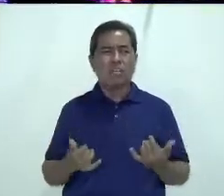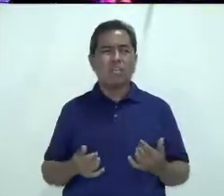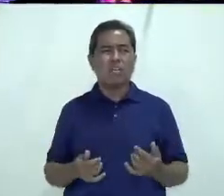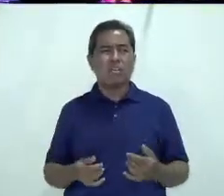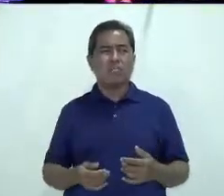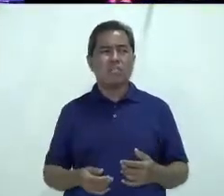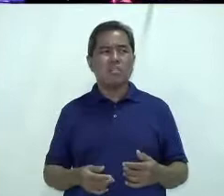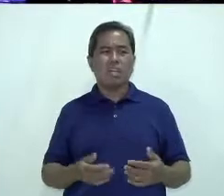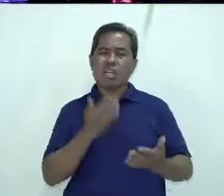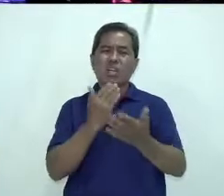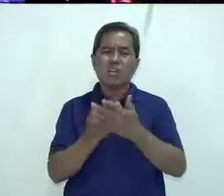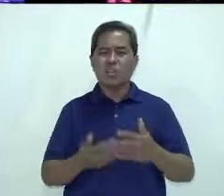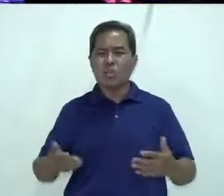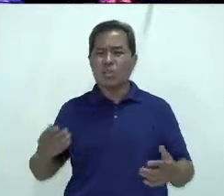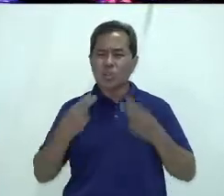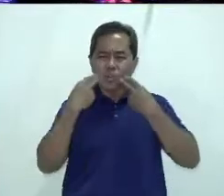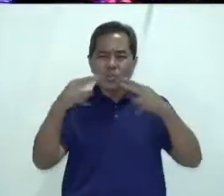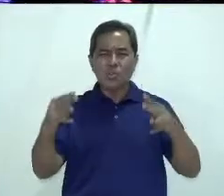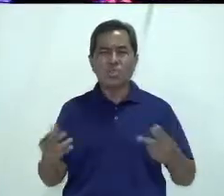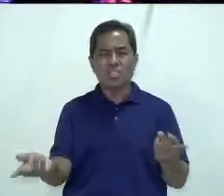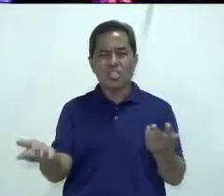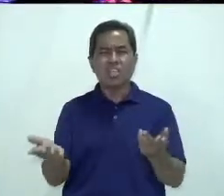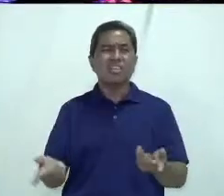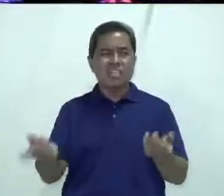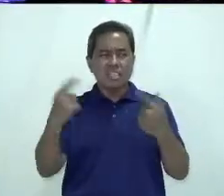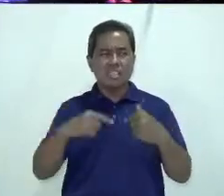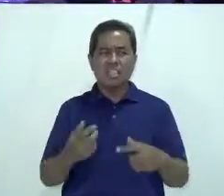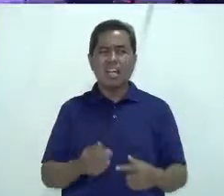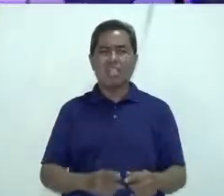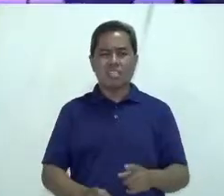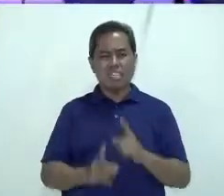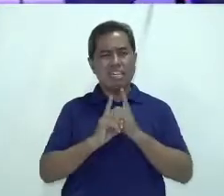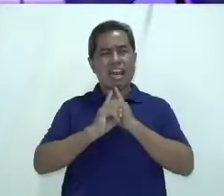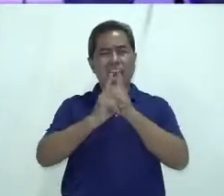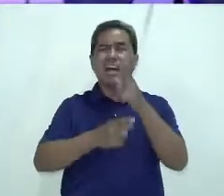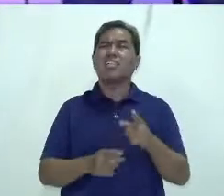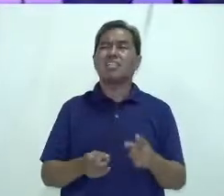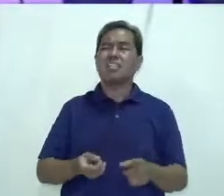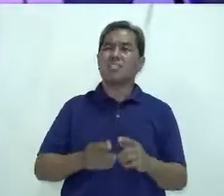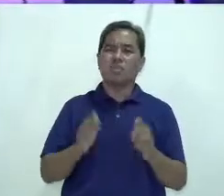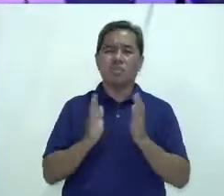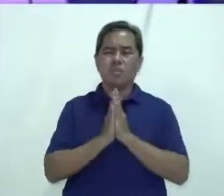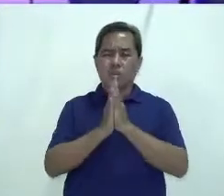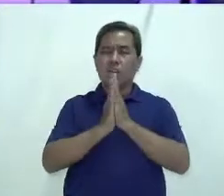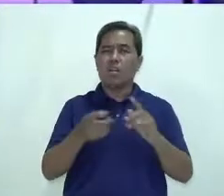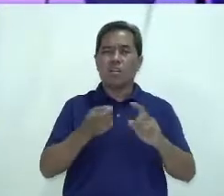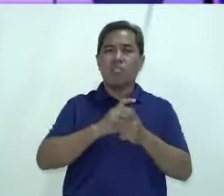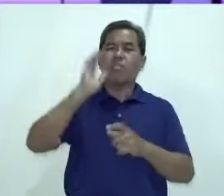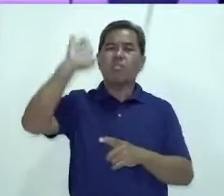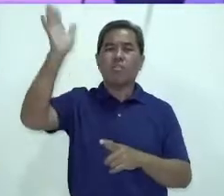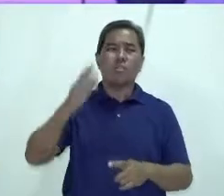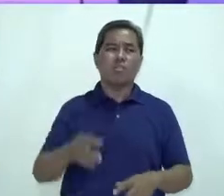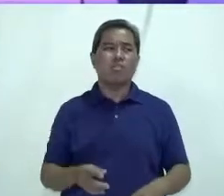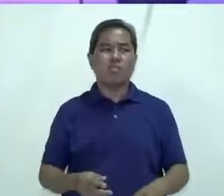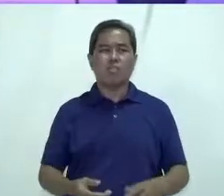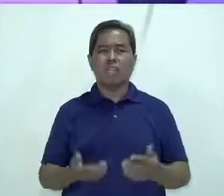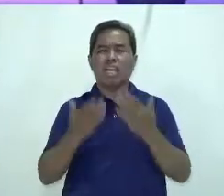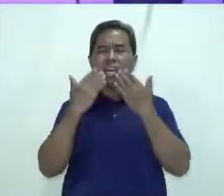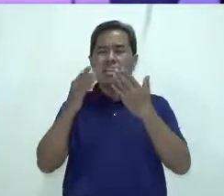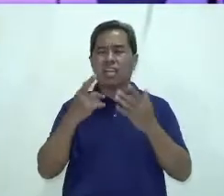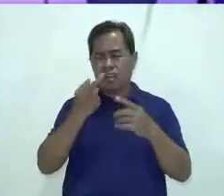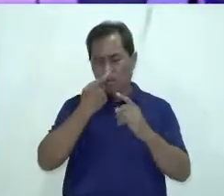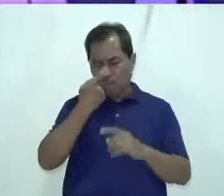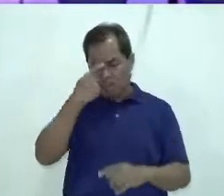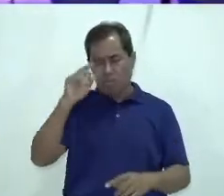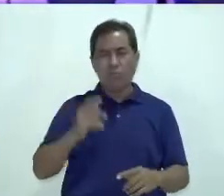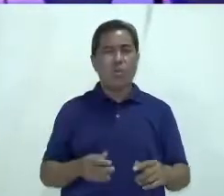news will come. A good news coming from you, an answered prayer, Lord God, for this family. Thank you for a miracle of healing, Lord God, for this